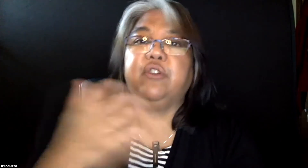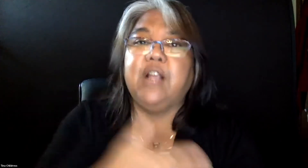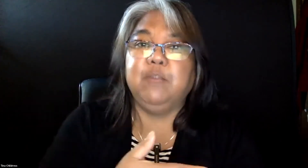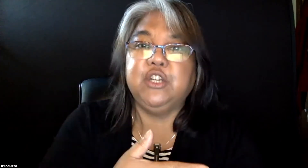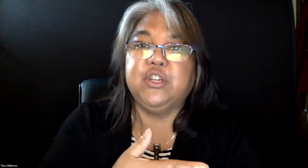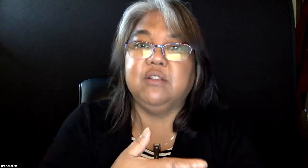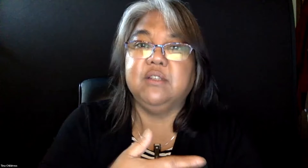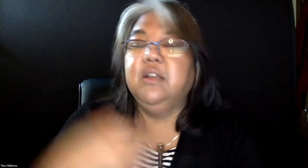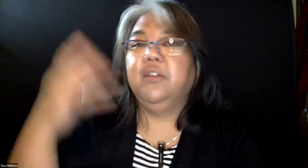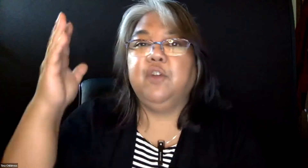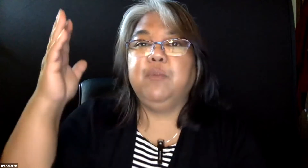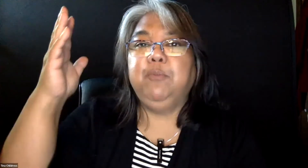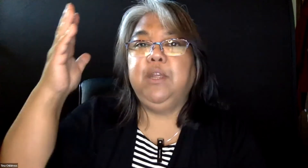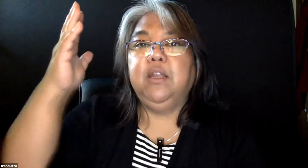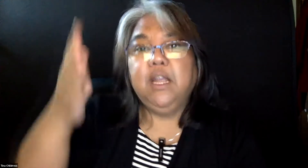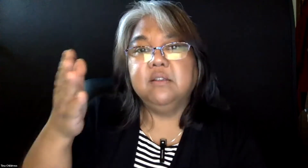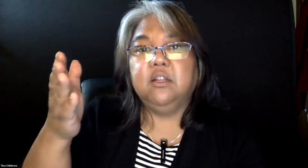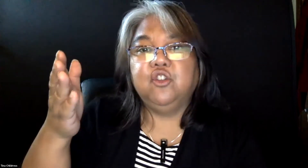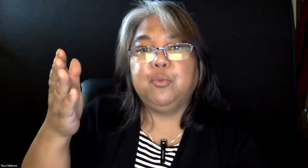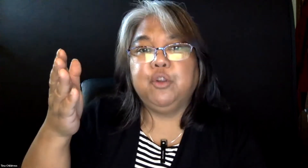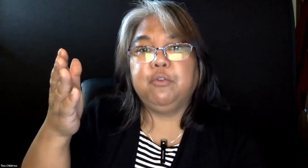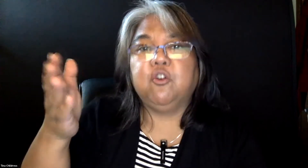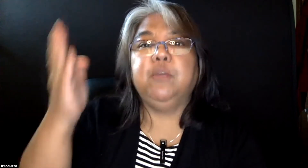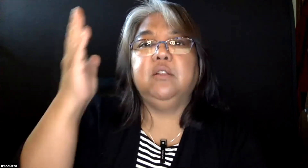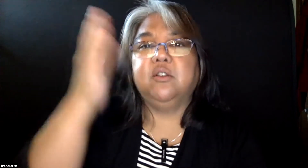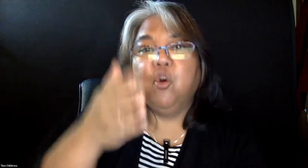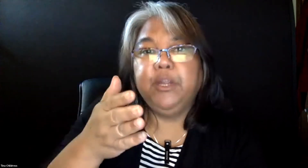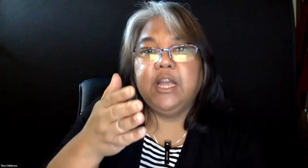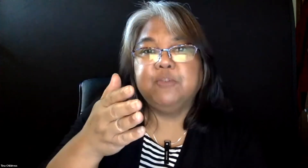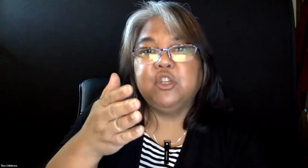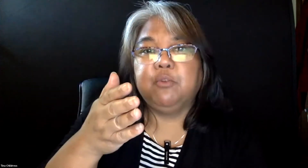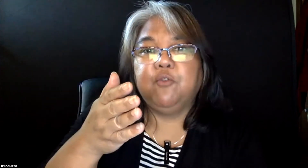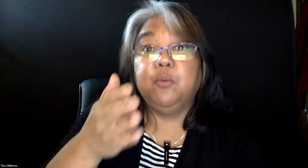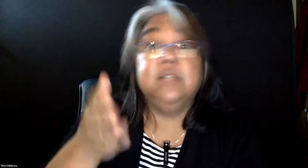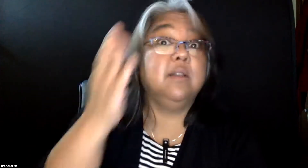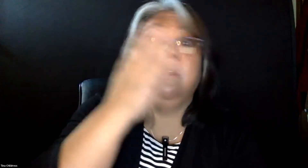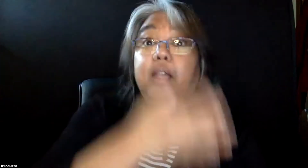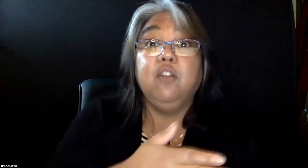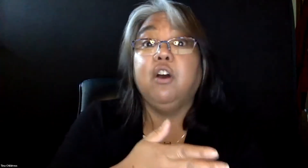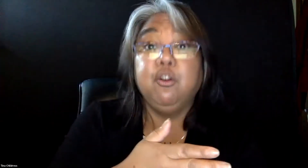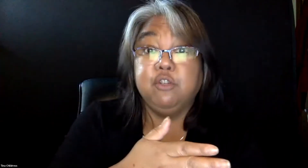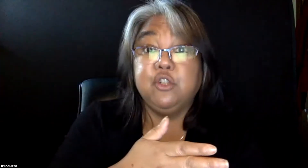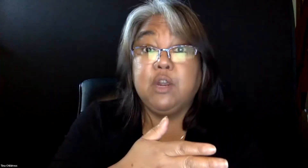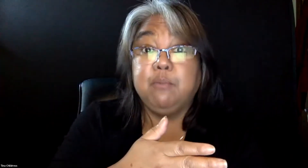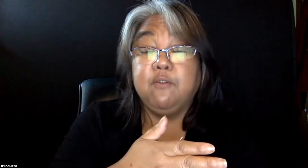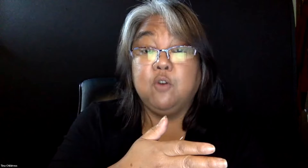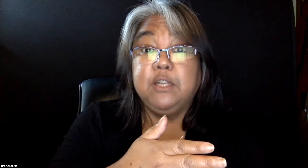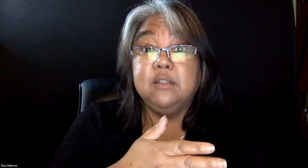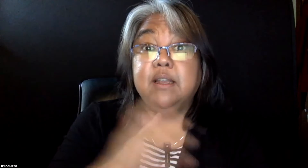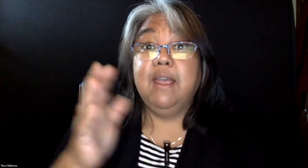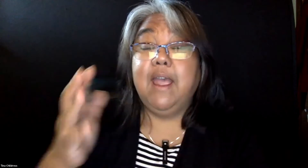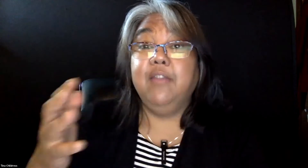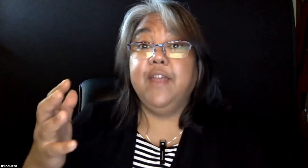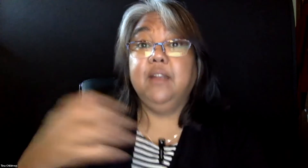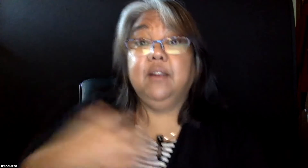for certain accommodations. There might be an ASL interpreted performance, an open caption performance, an audio described